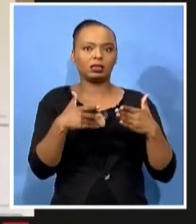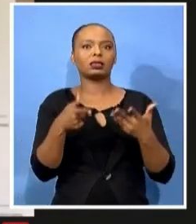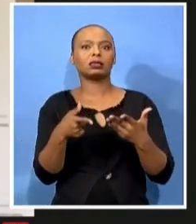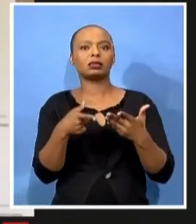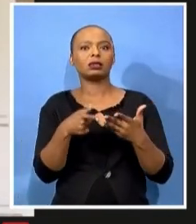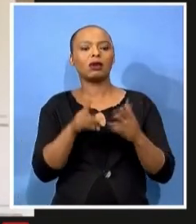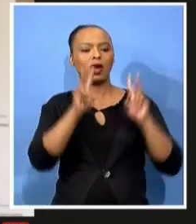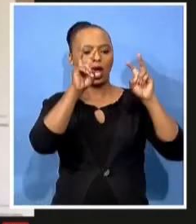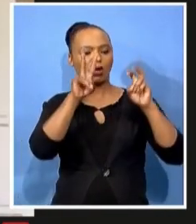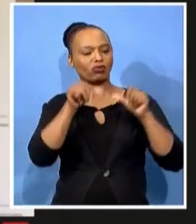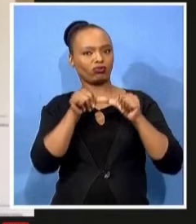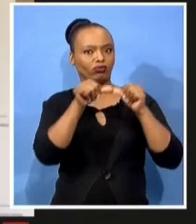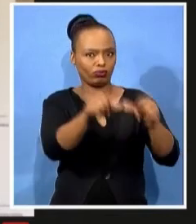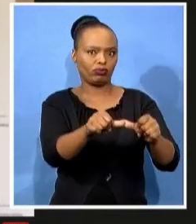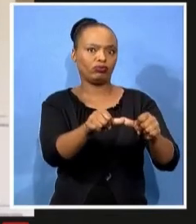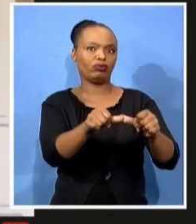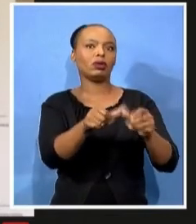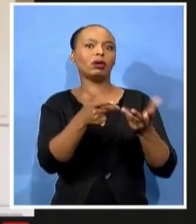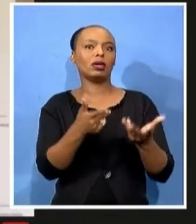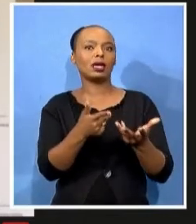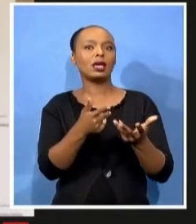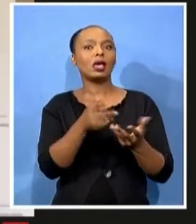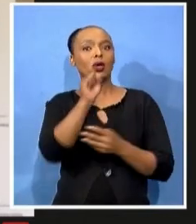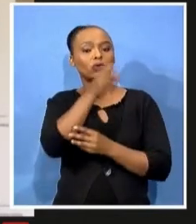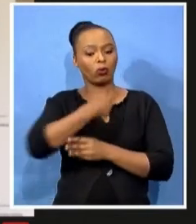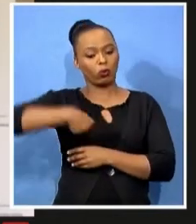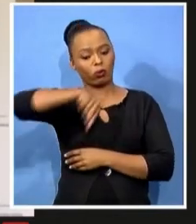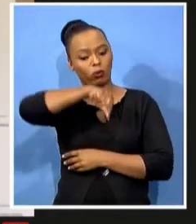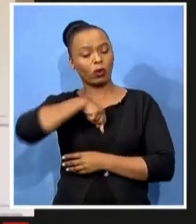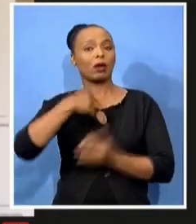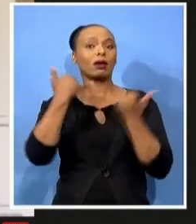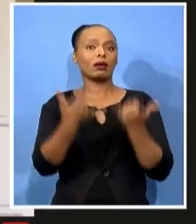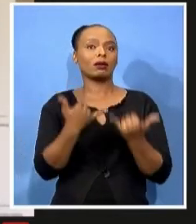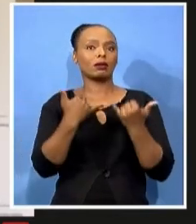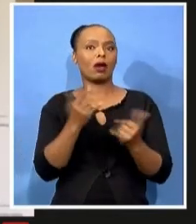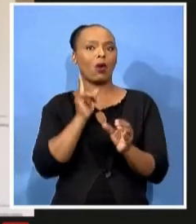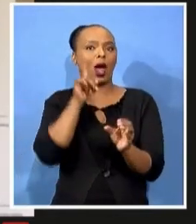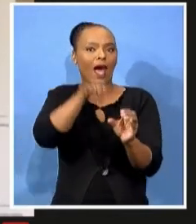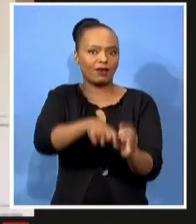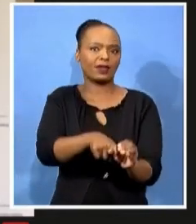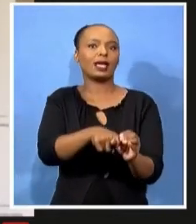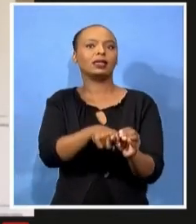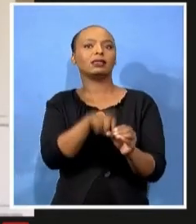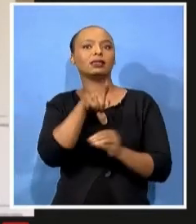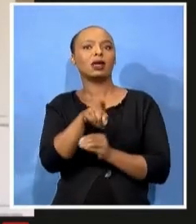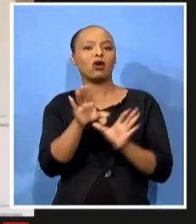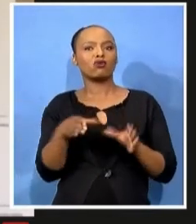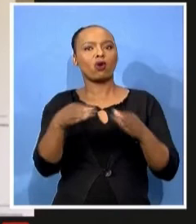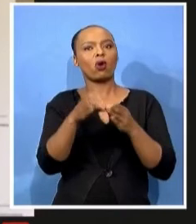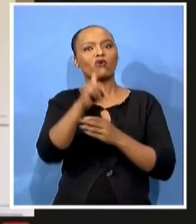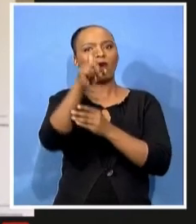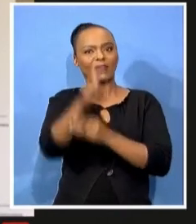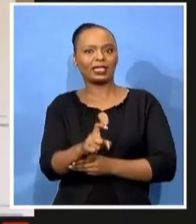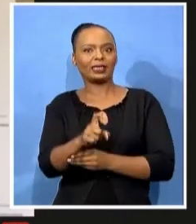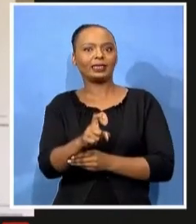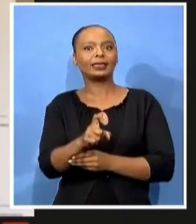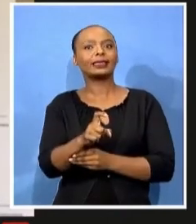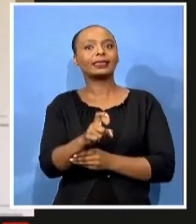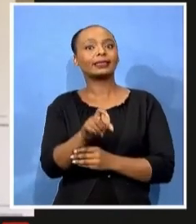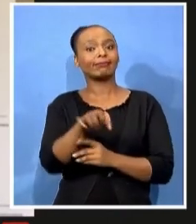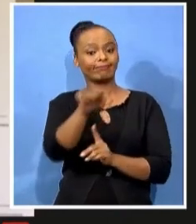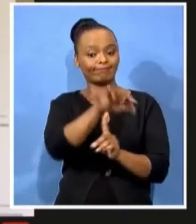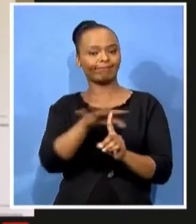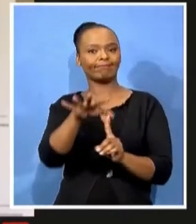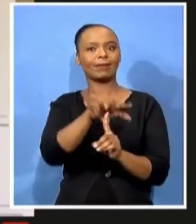then affiliated onto the COVAX facility, and then we committed for the payment